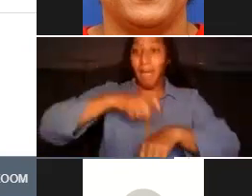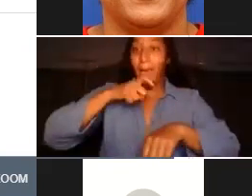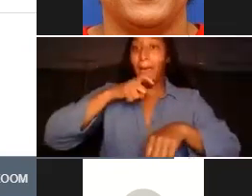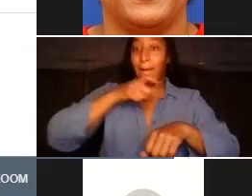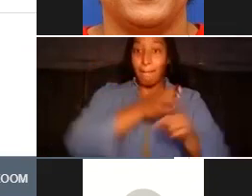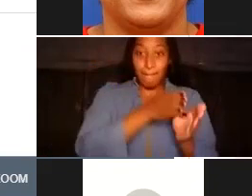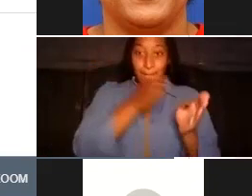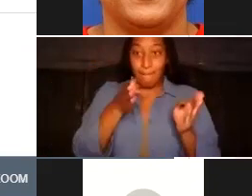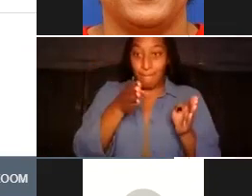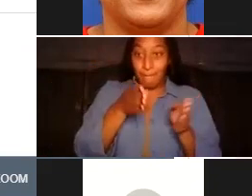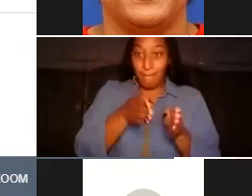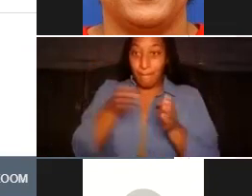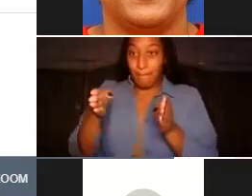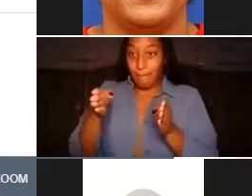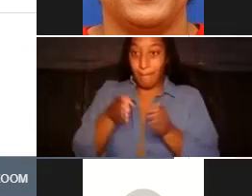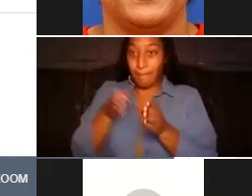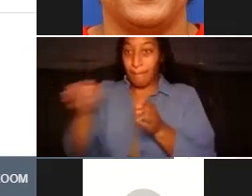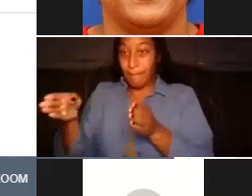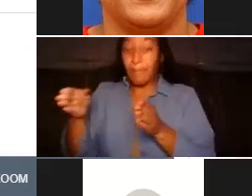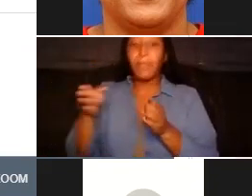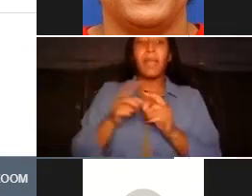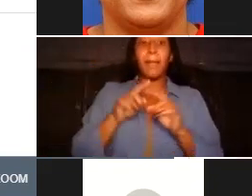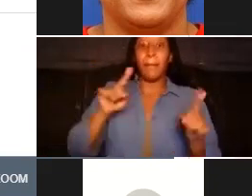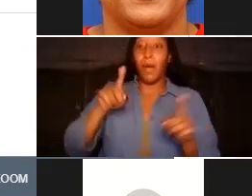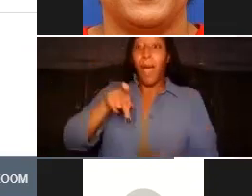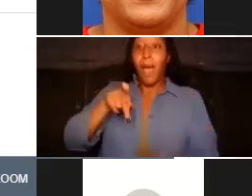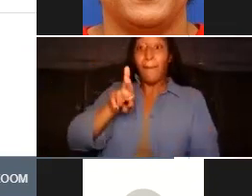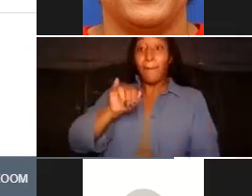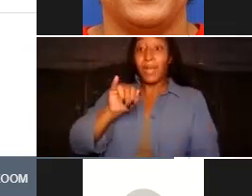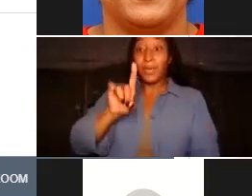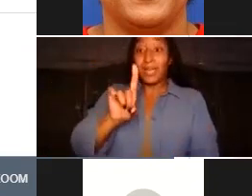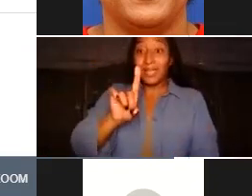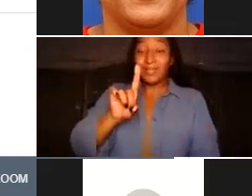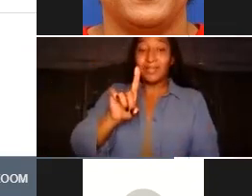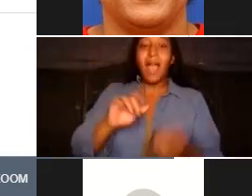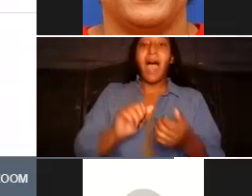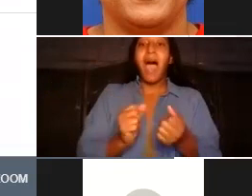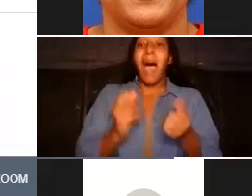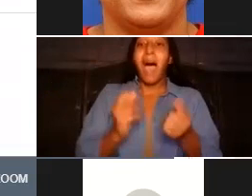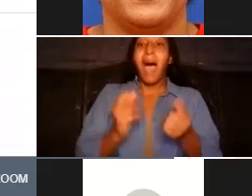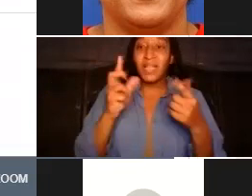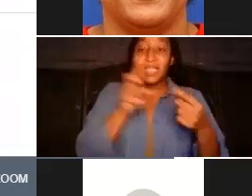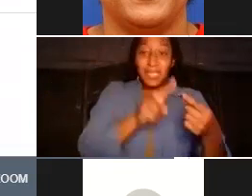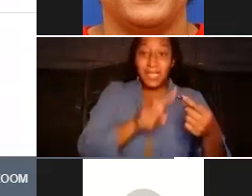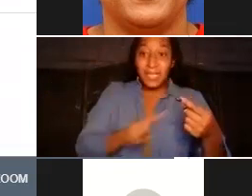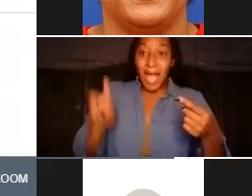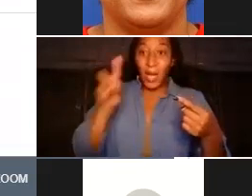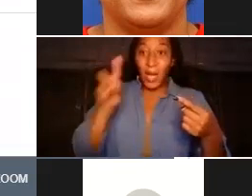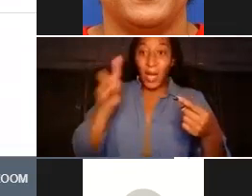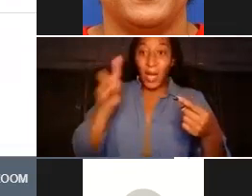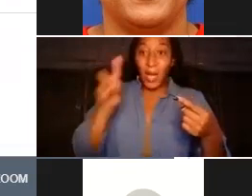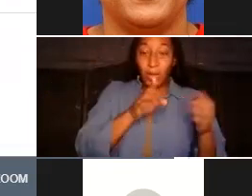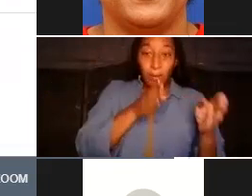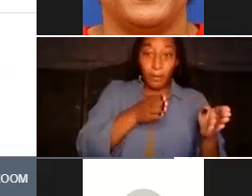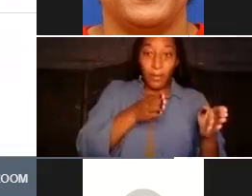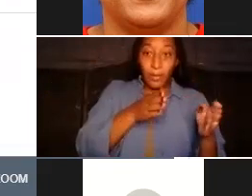the period is the number of cycles per unit time. So how many